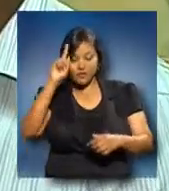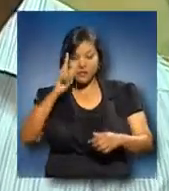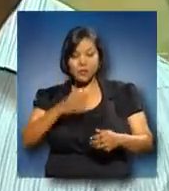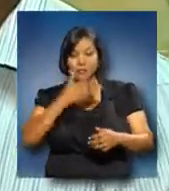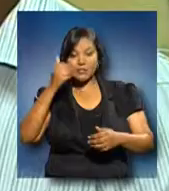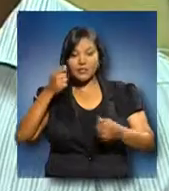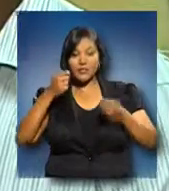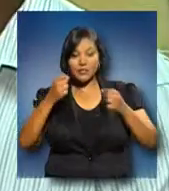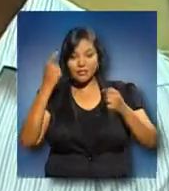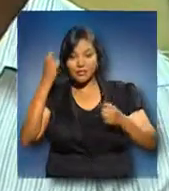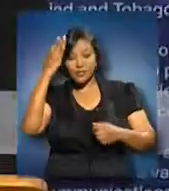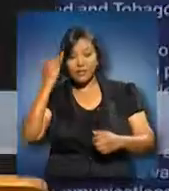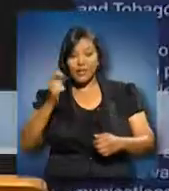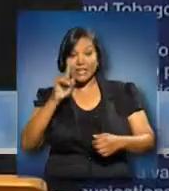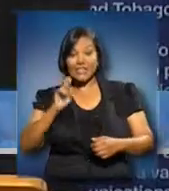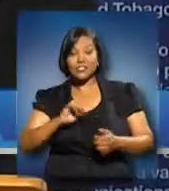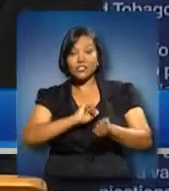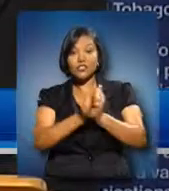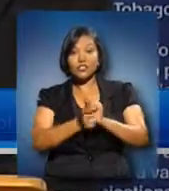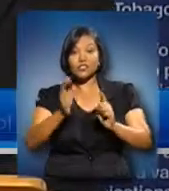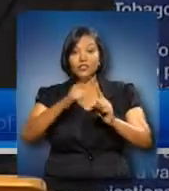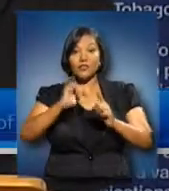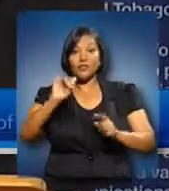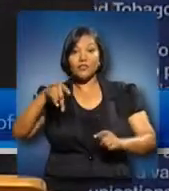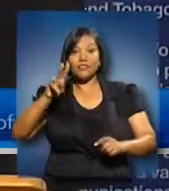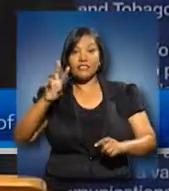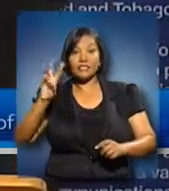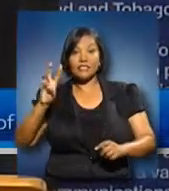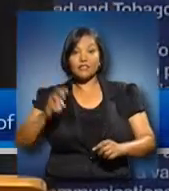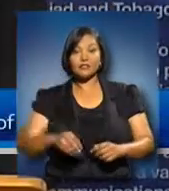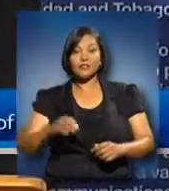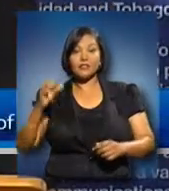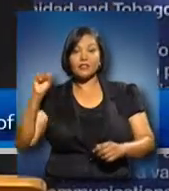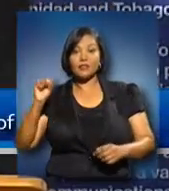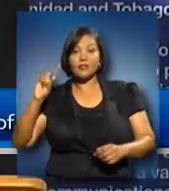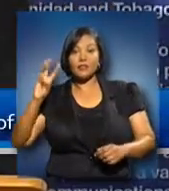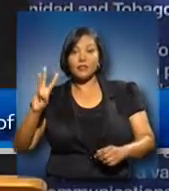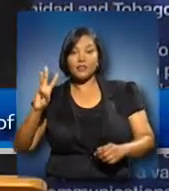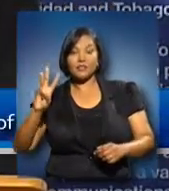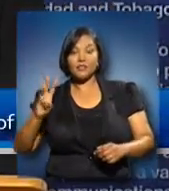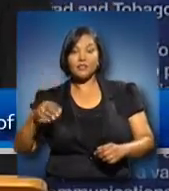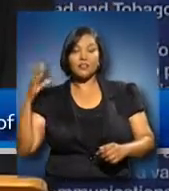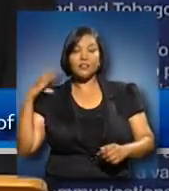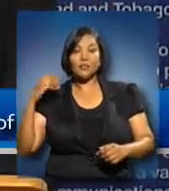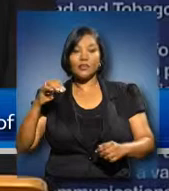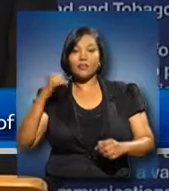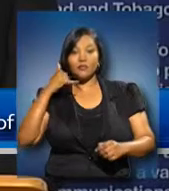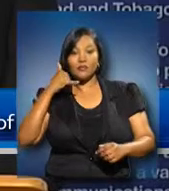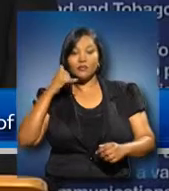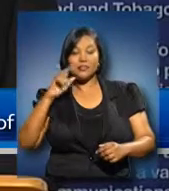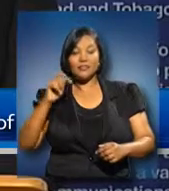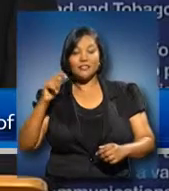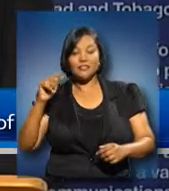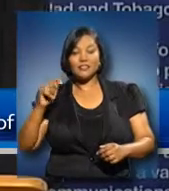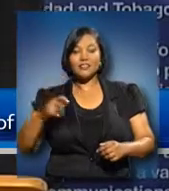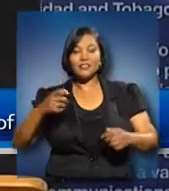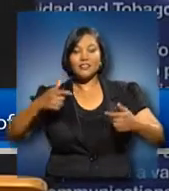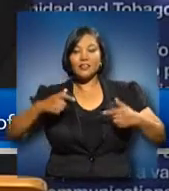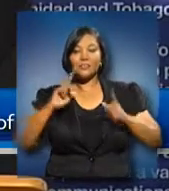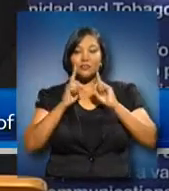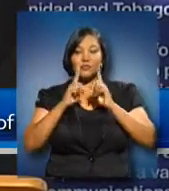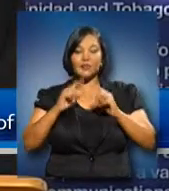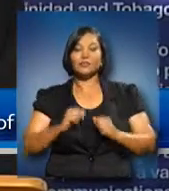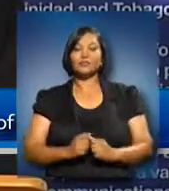to IPv6. Mr. Selby Wilson, Chairman of the Telecommunications Authority of Trinidad and Tobago, made the